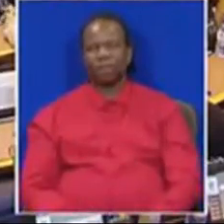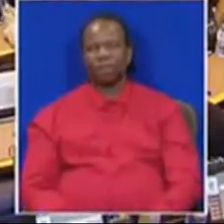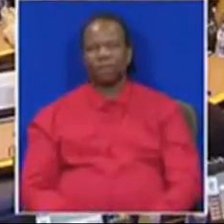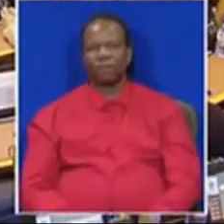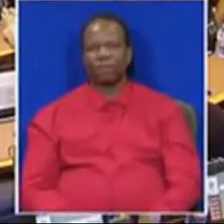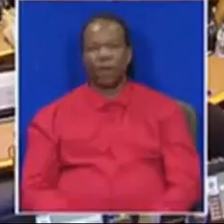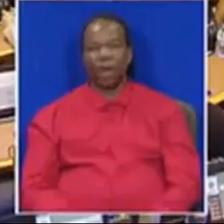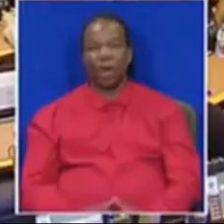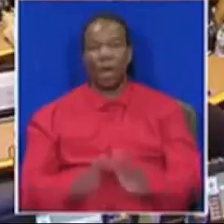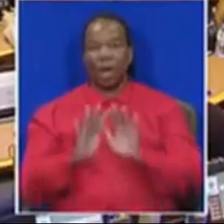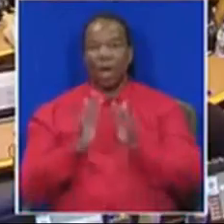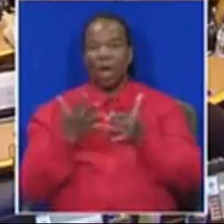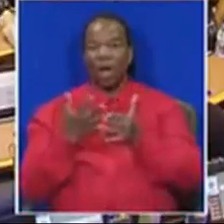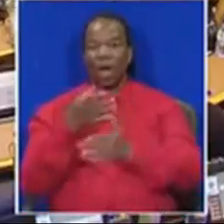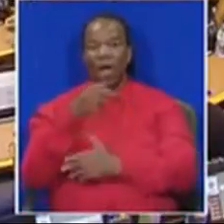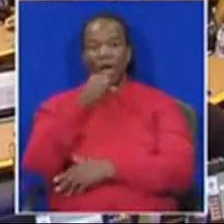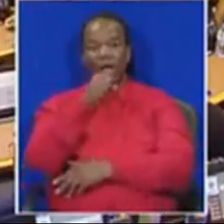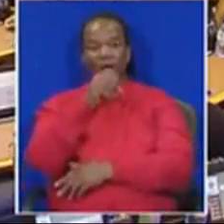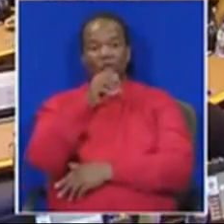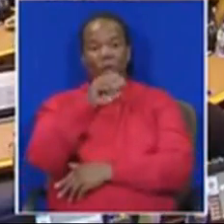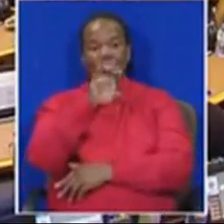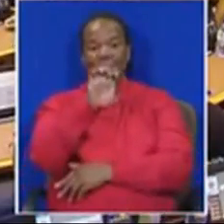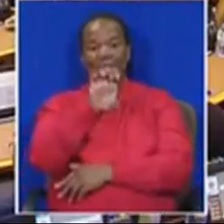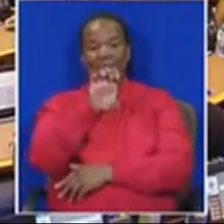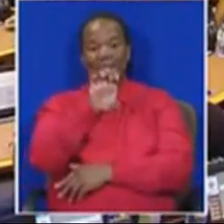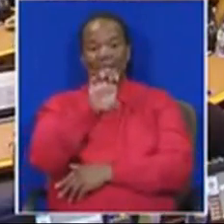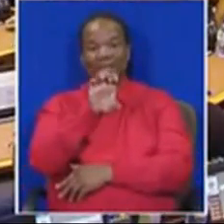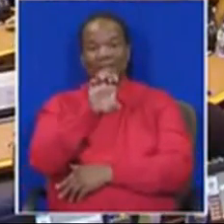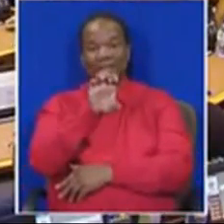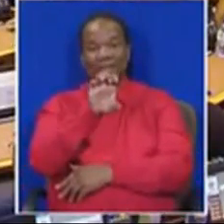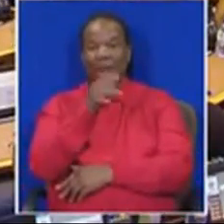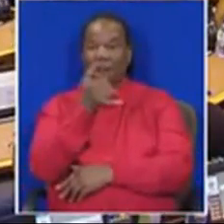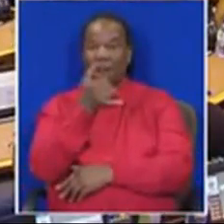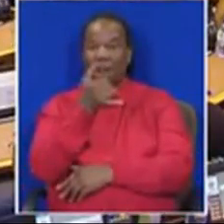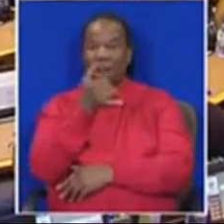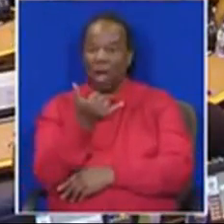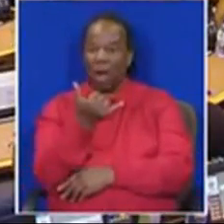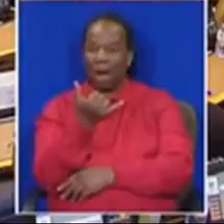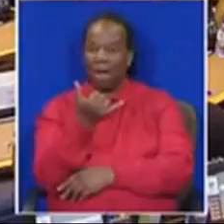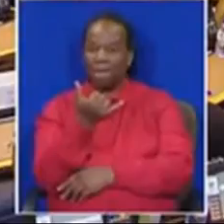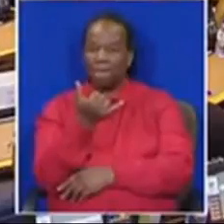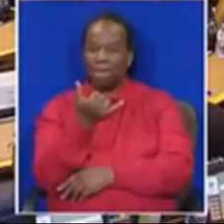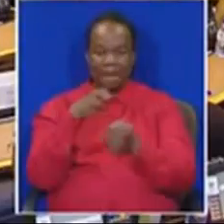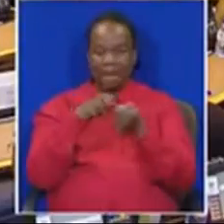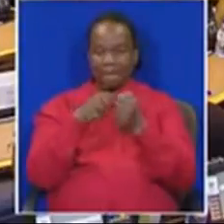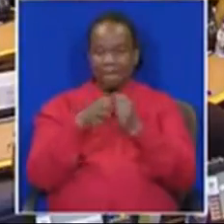many of our state-owned enterprises are experiencing severe